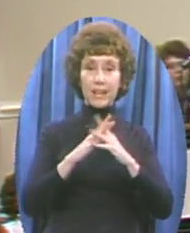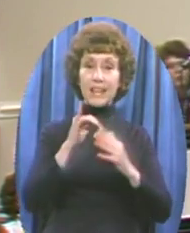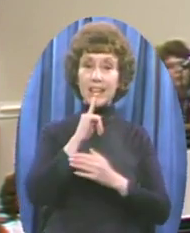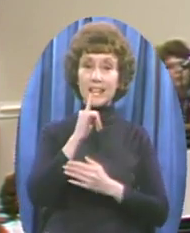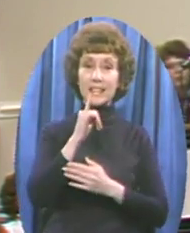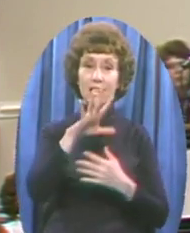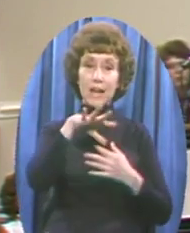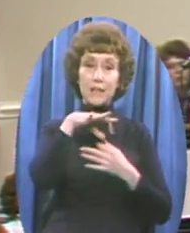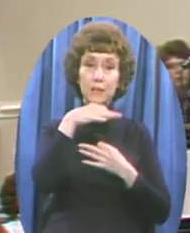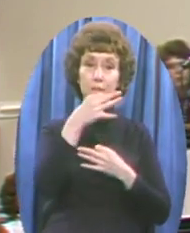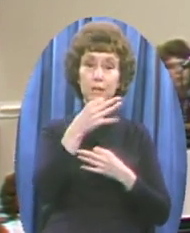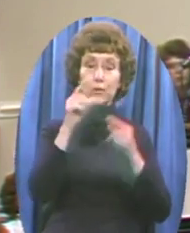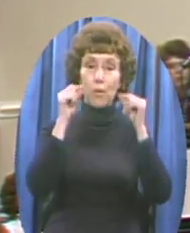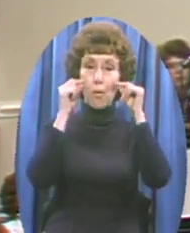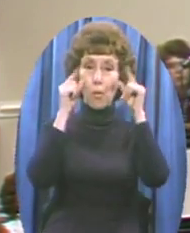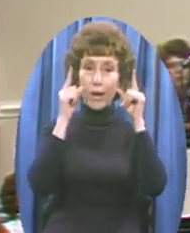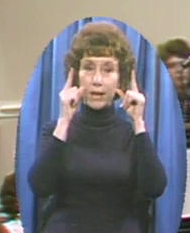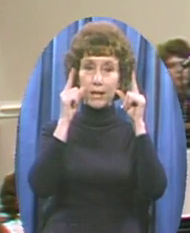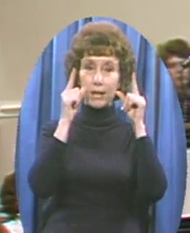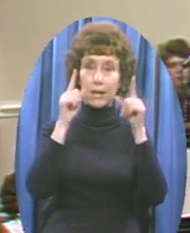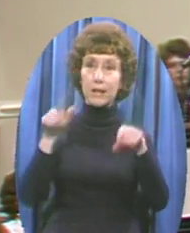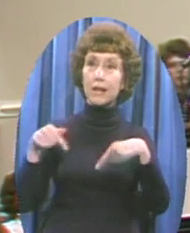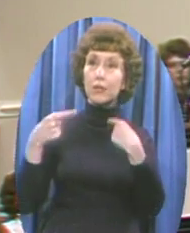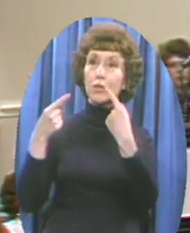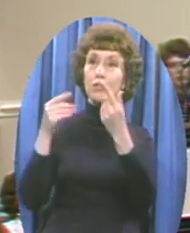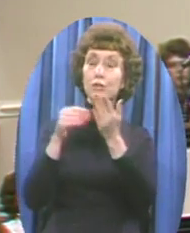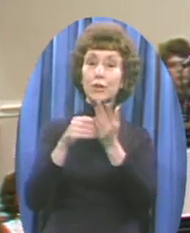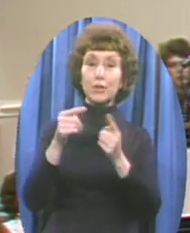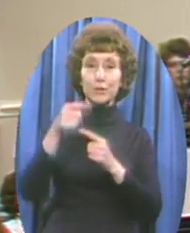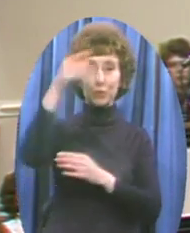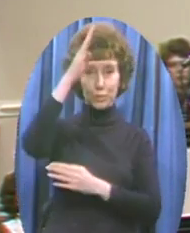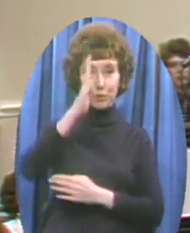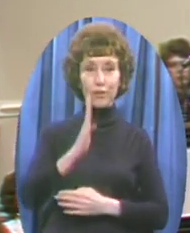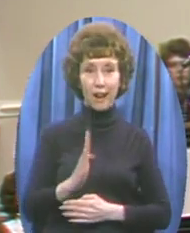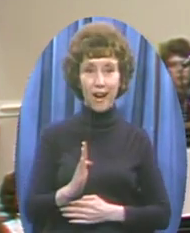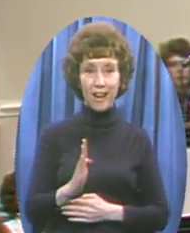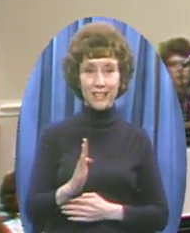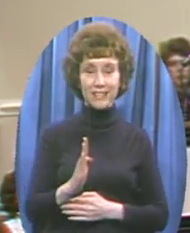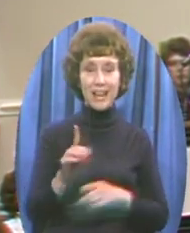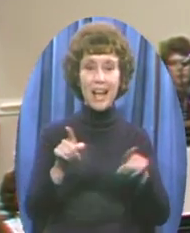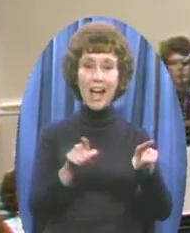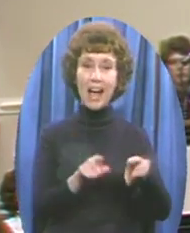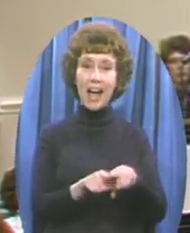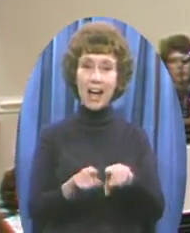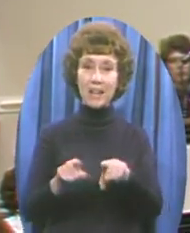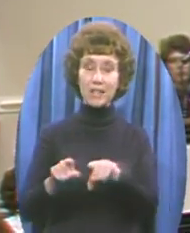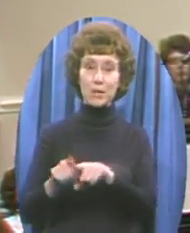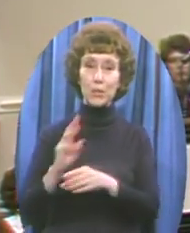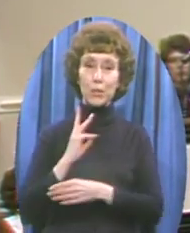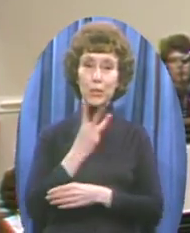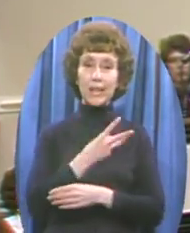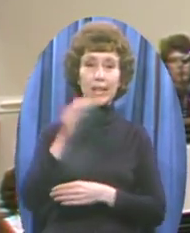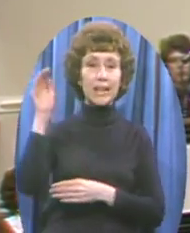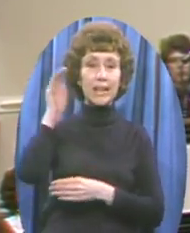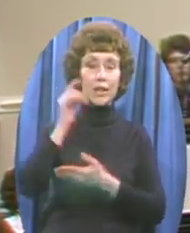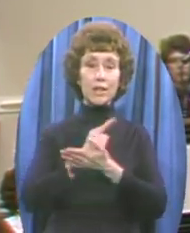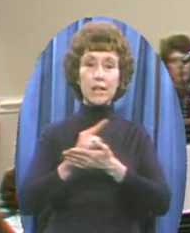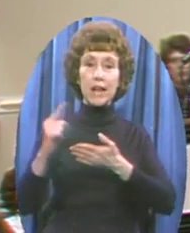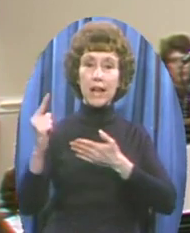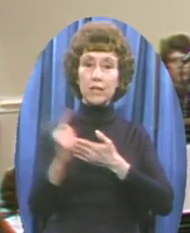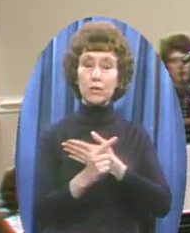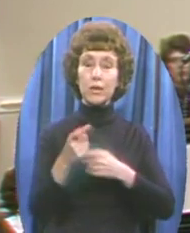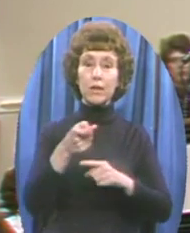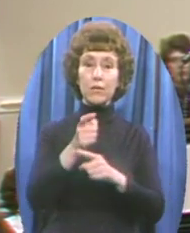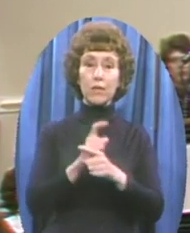awakening, a return to God. And as we shall hear next week from Senator